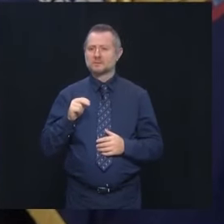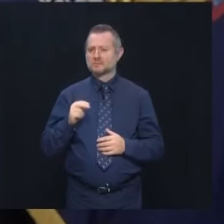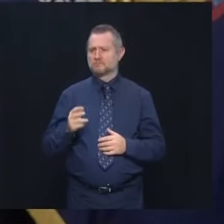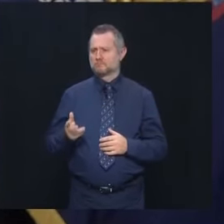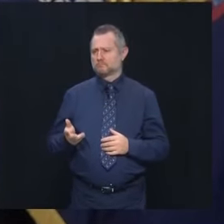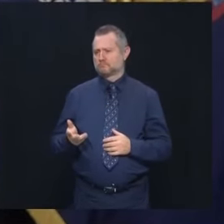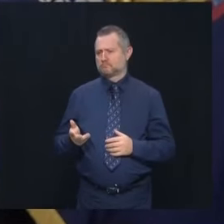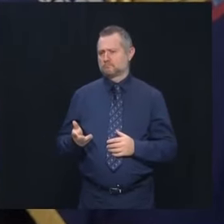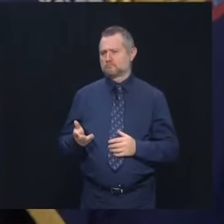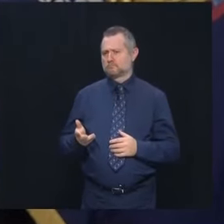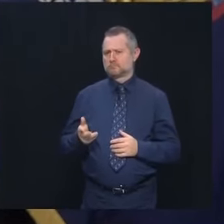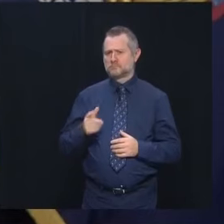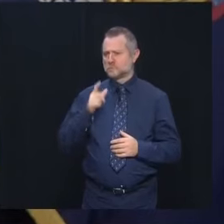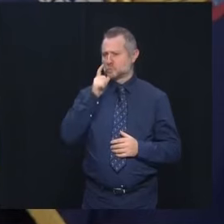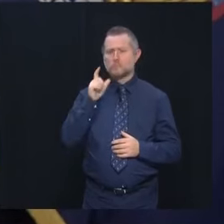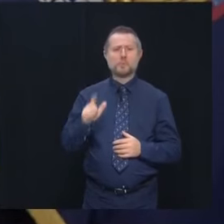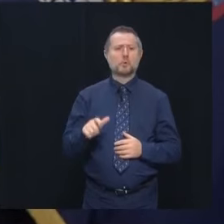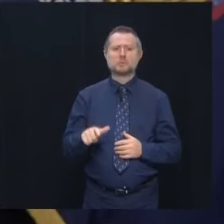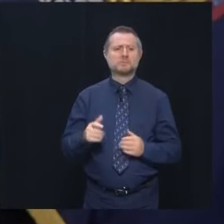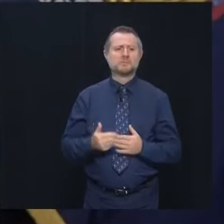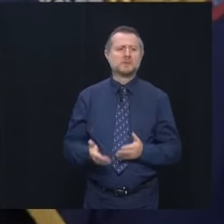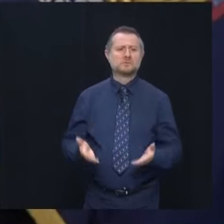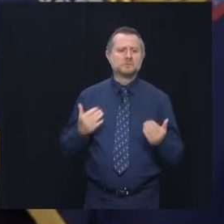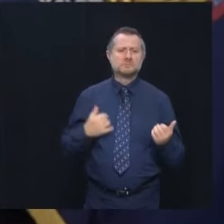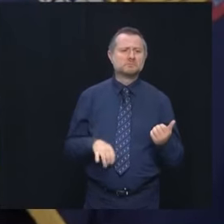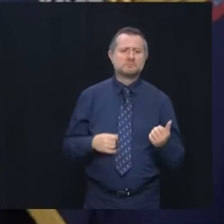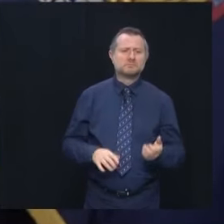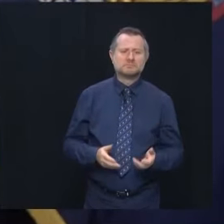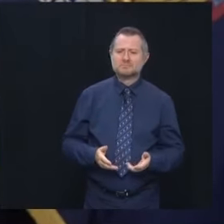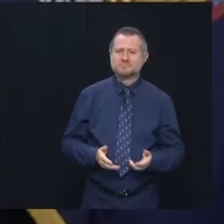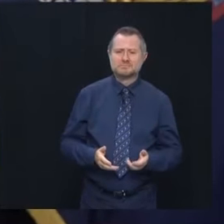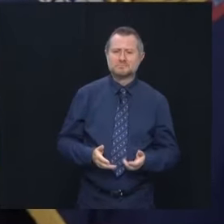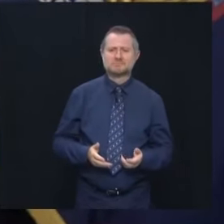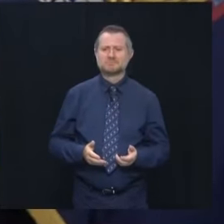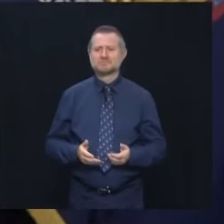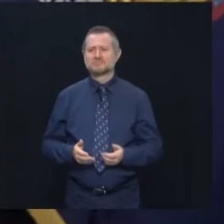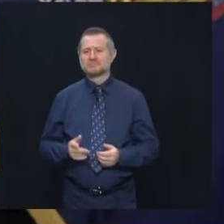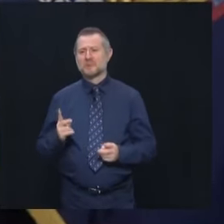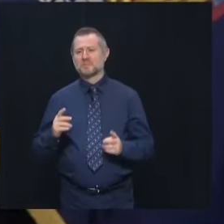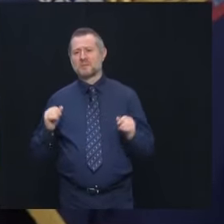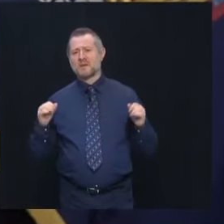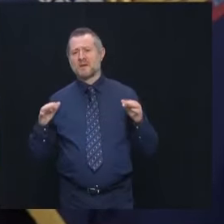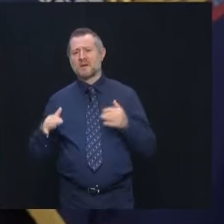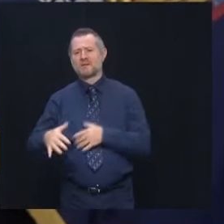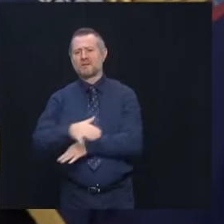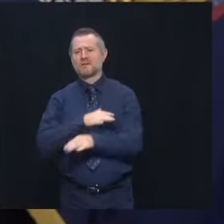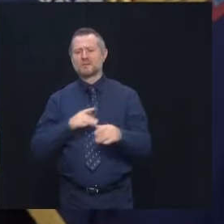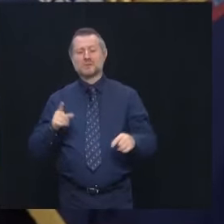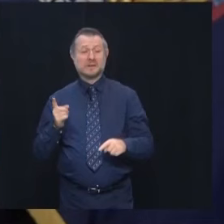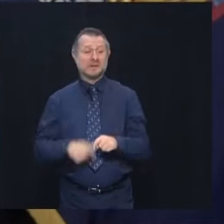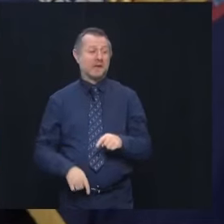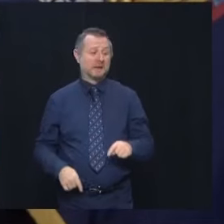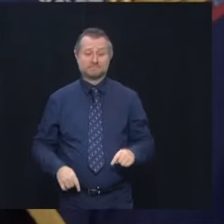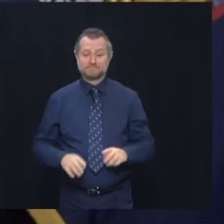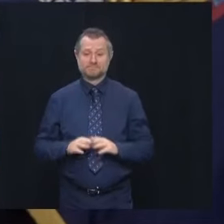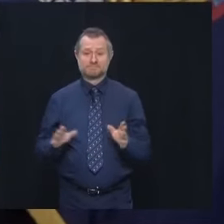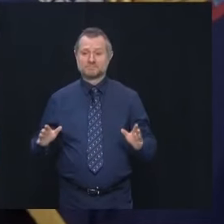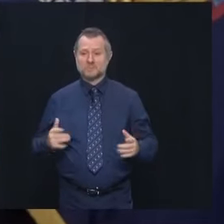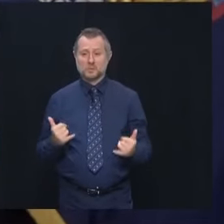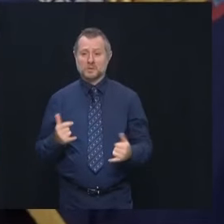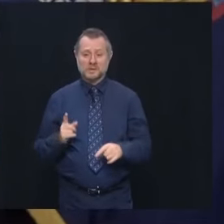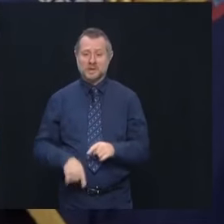You can't have a concert mass gathering today. You